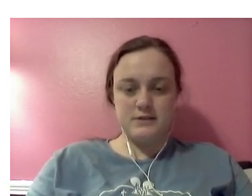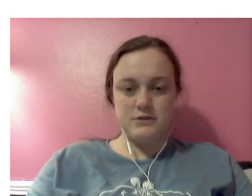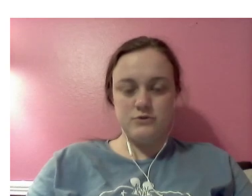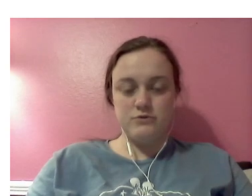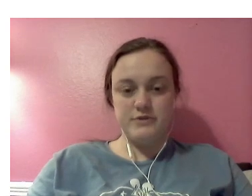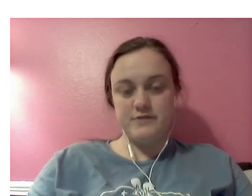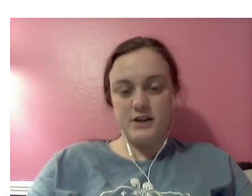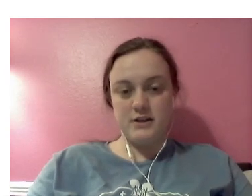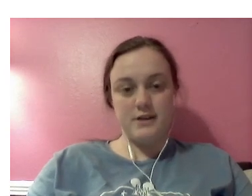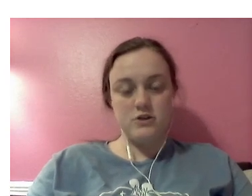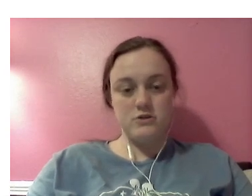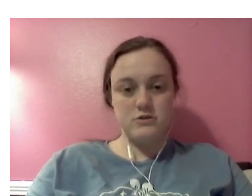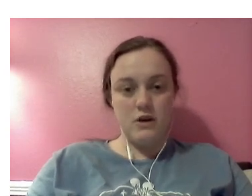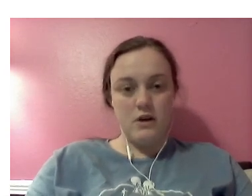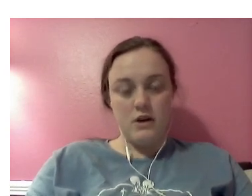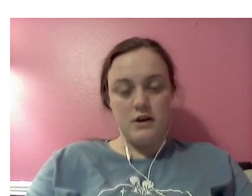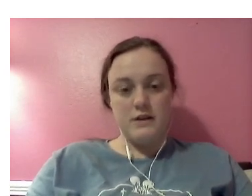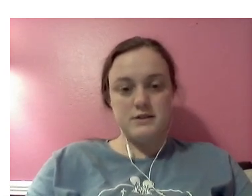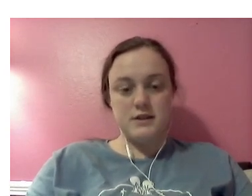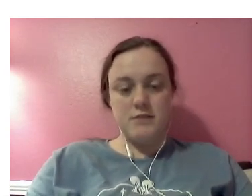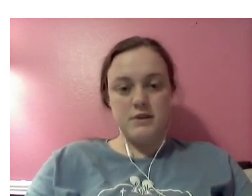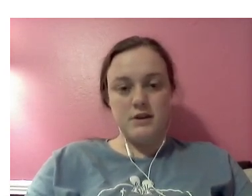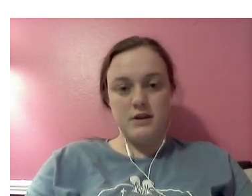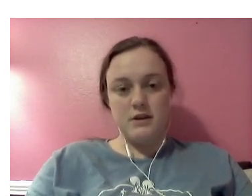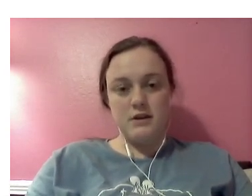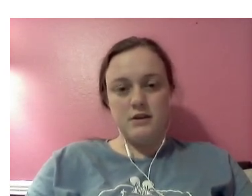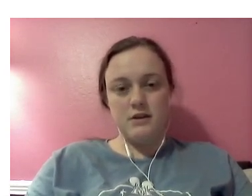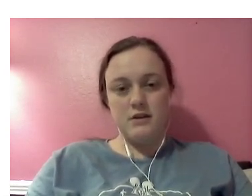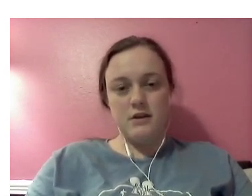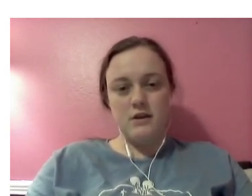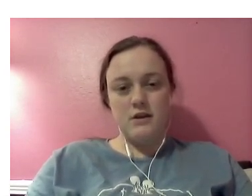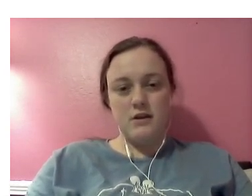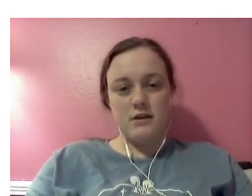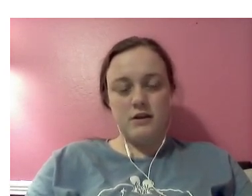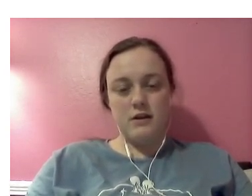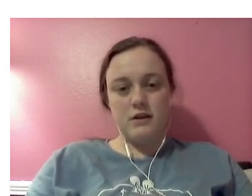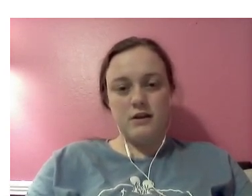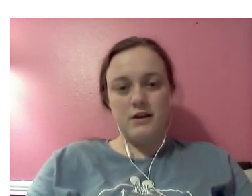6 to 15 years, and that's going to be